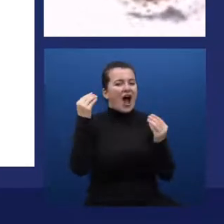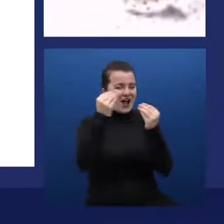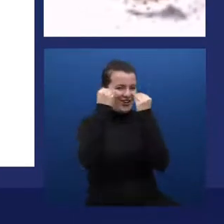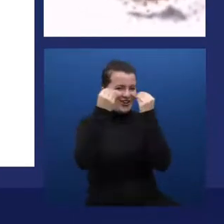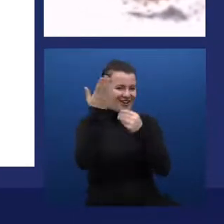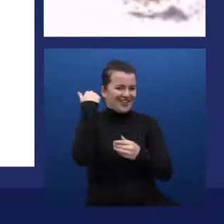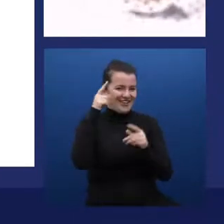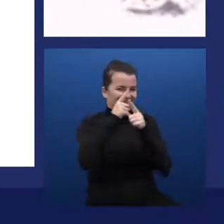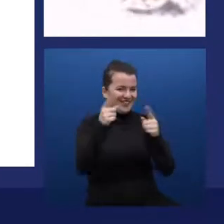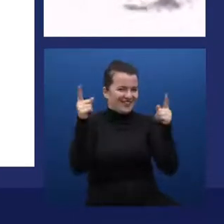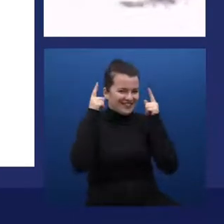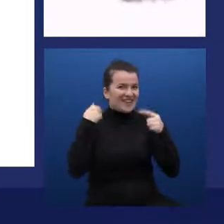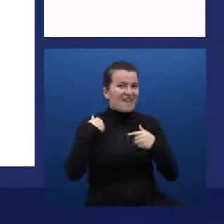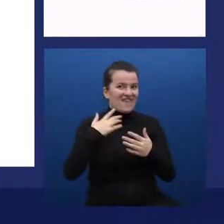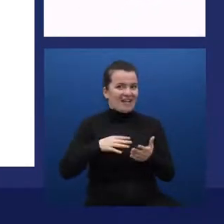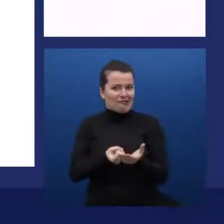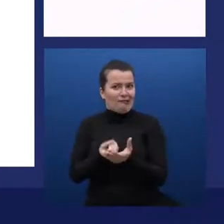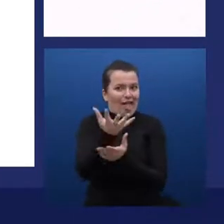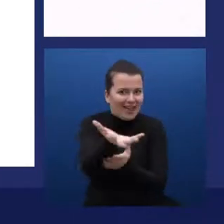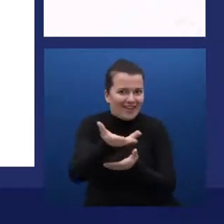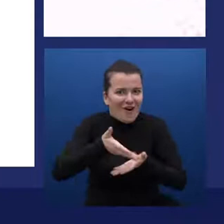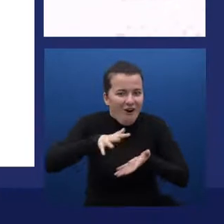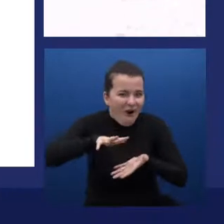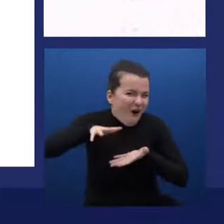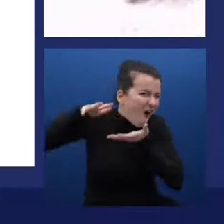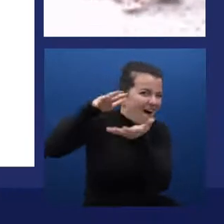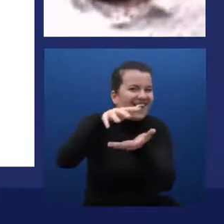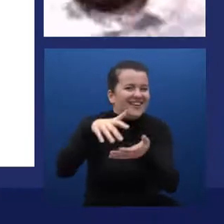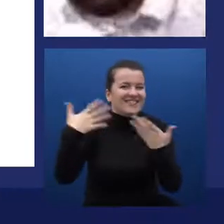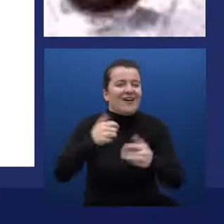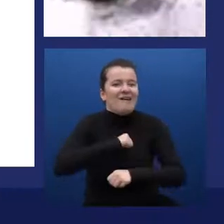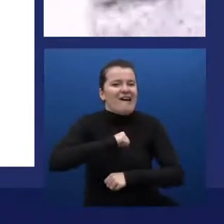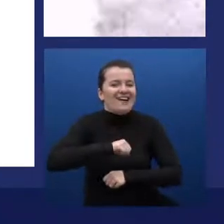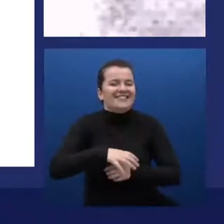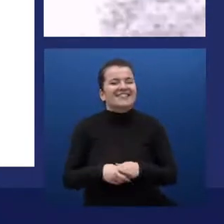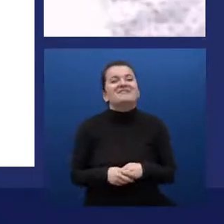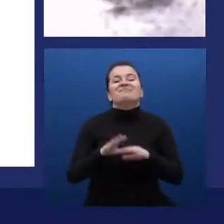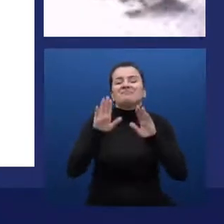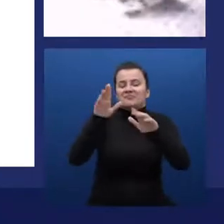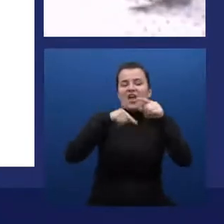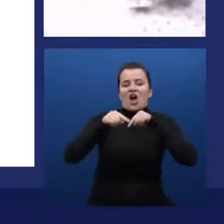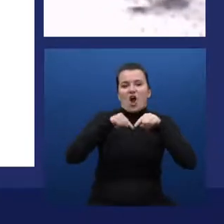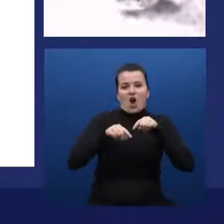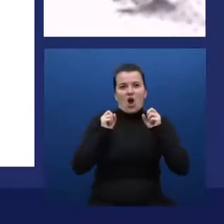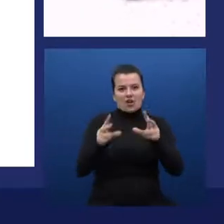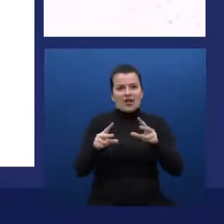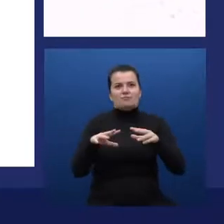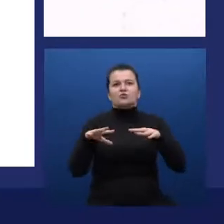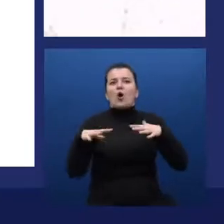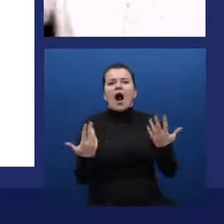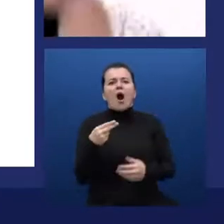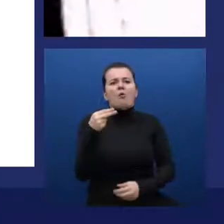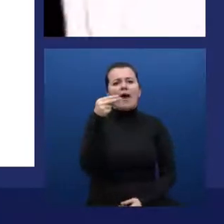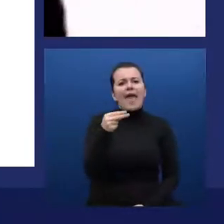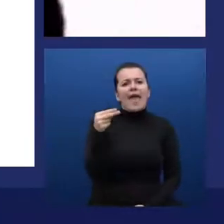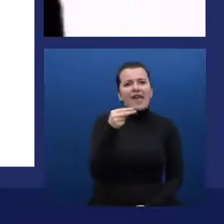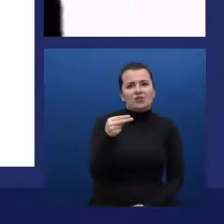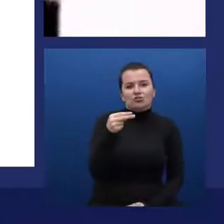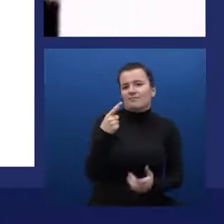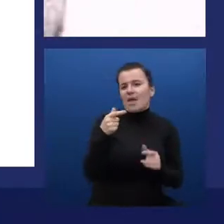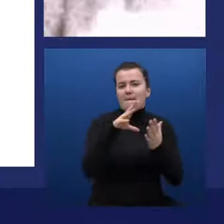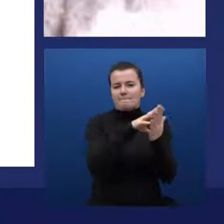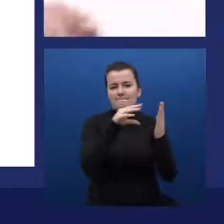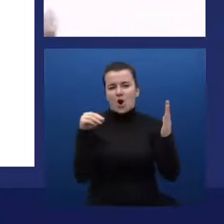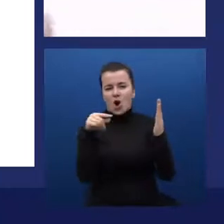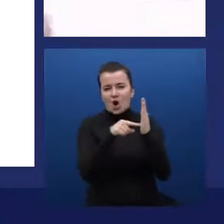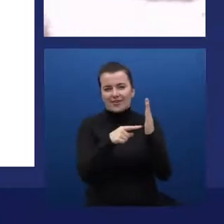model. So how do we make this H thing, right? And we're gonna build a really tiny dumb one, and then we're gonna construct it all